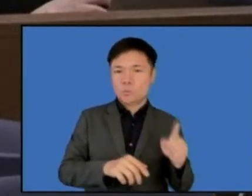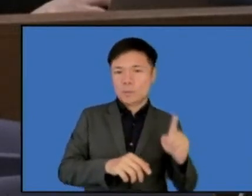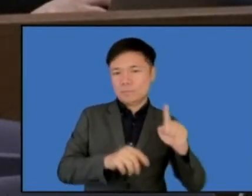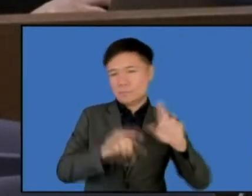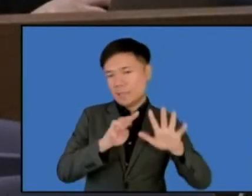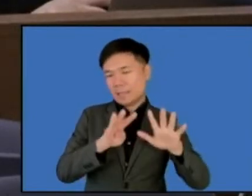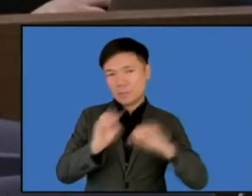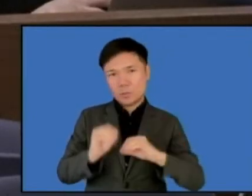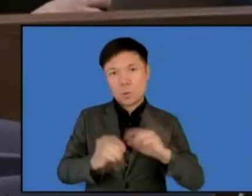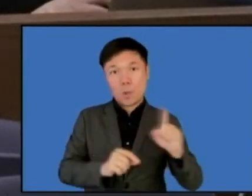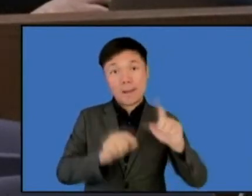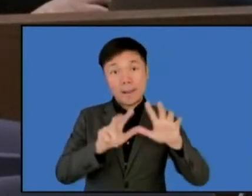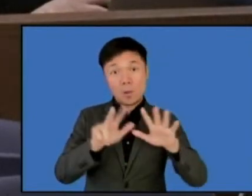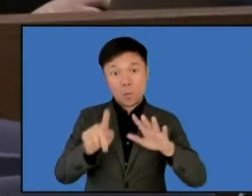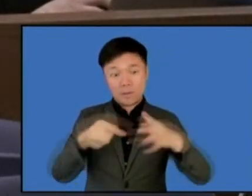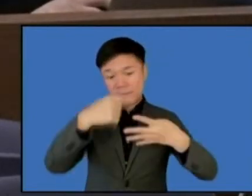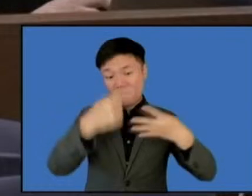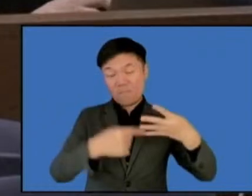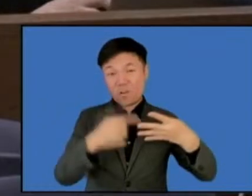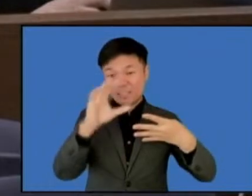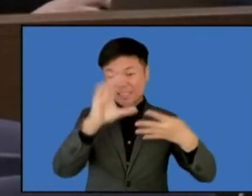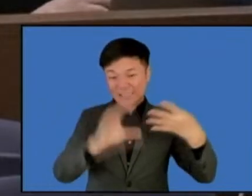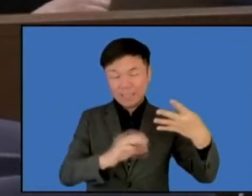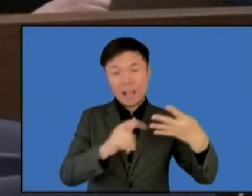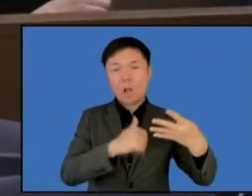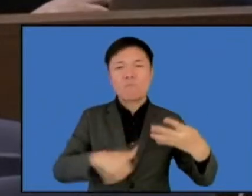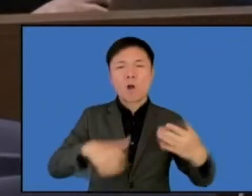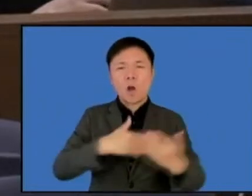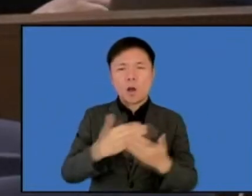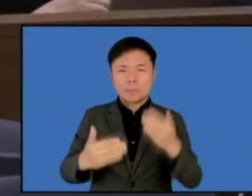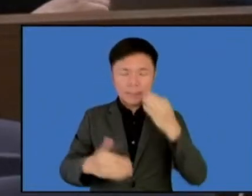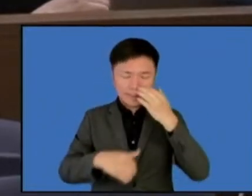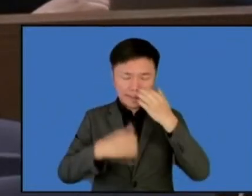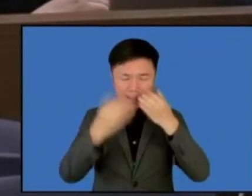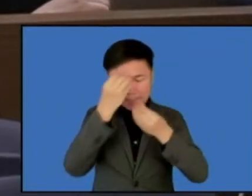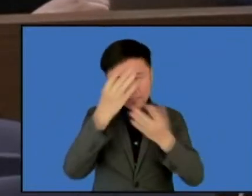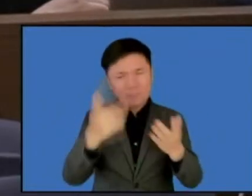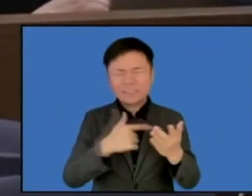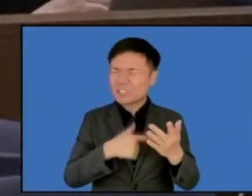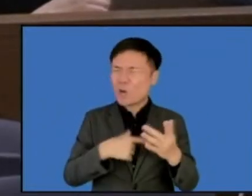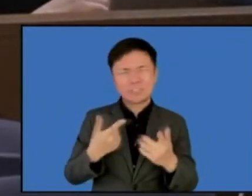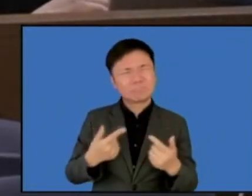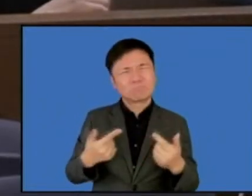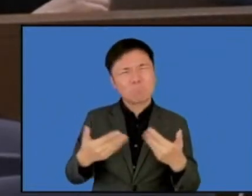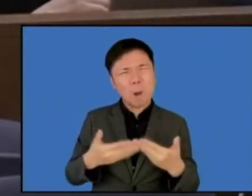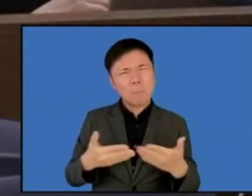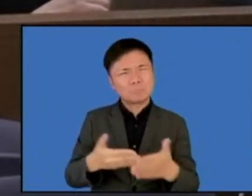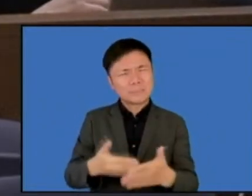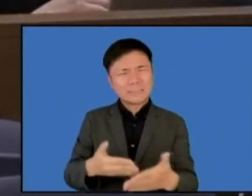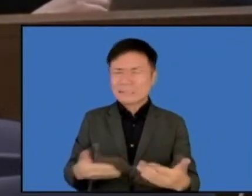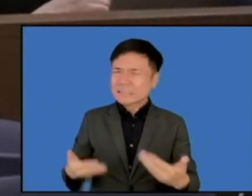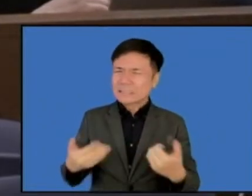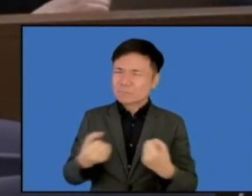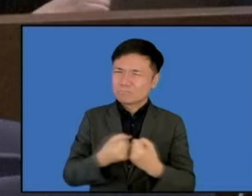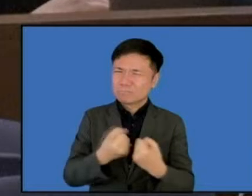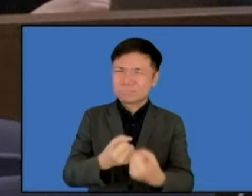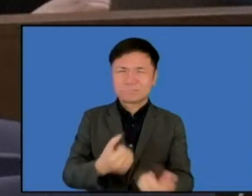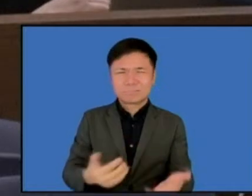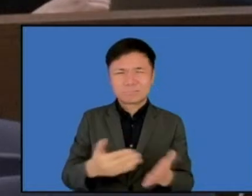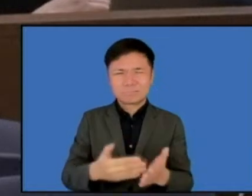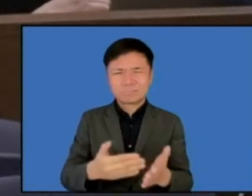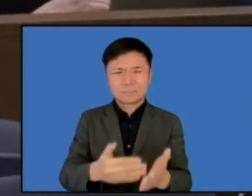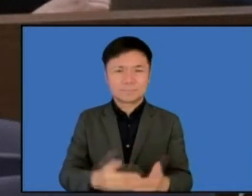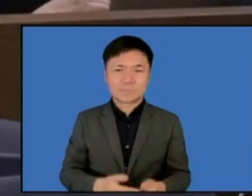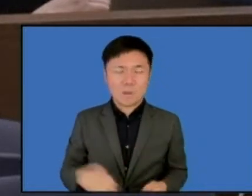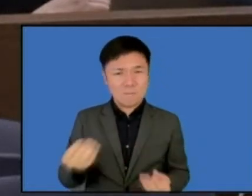and others remain alarmingly slow, which is why we keep repeating these challenges. Governments participating in GCM discussion must